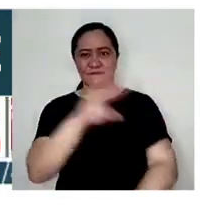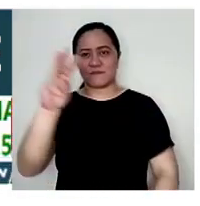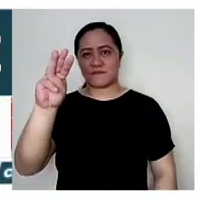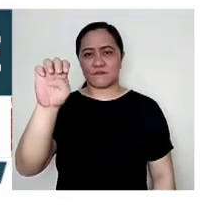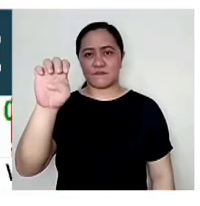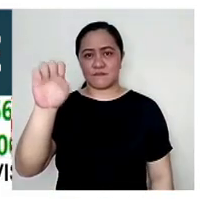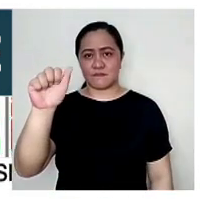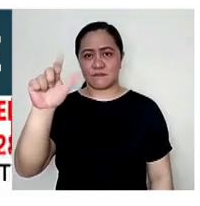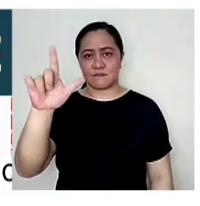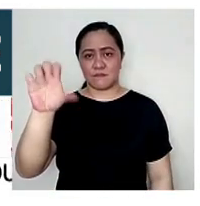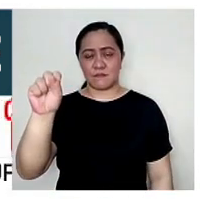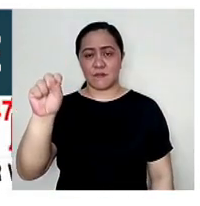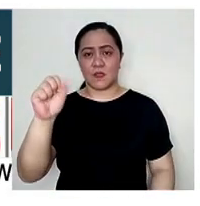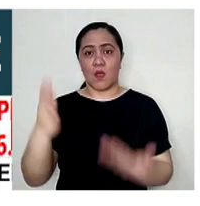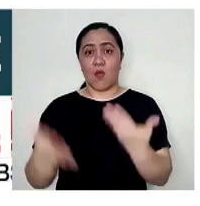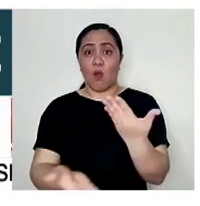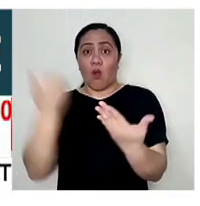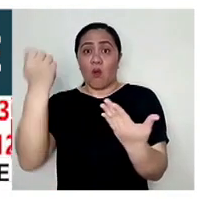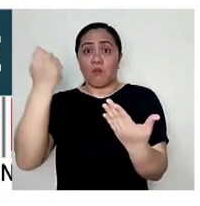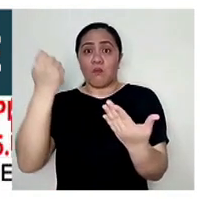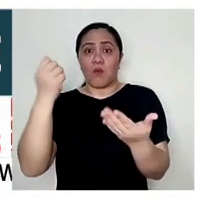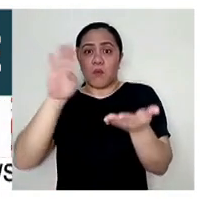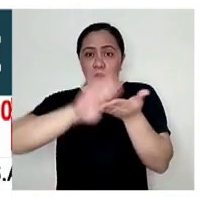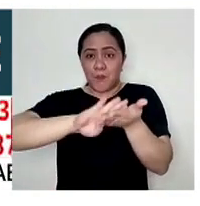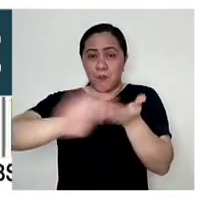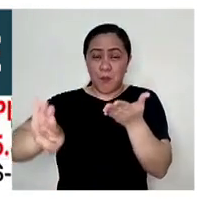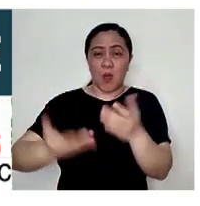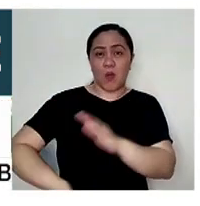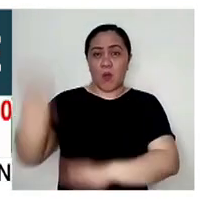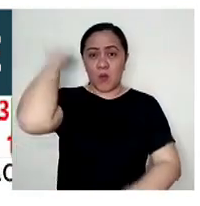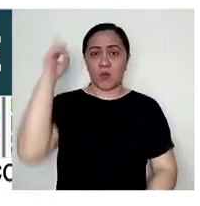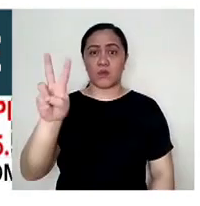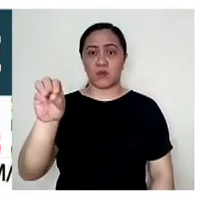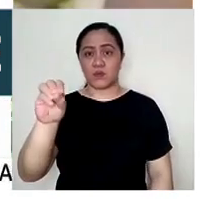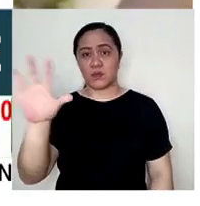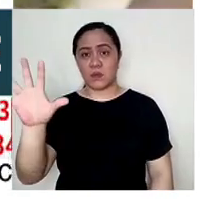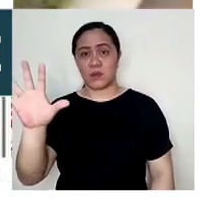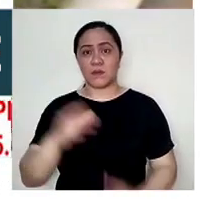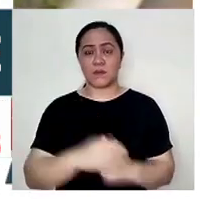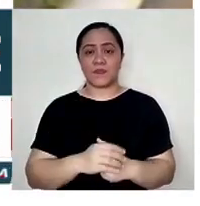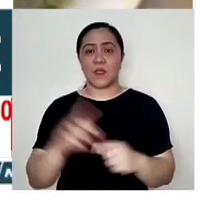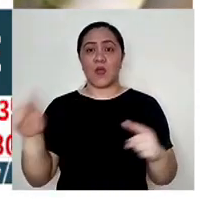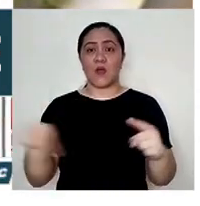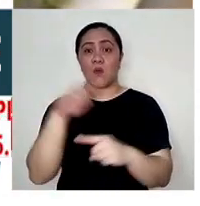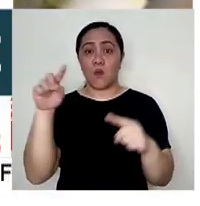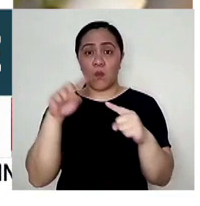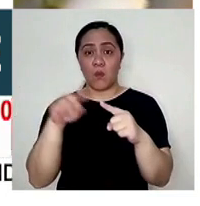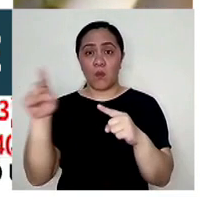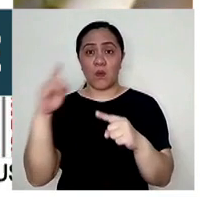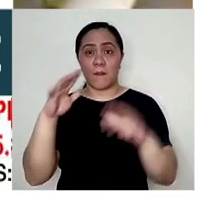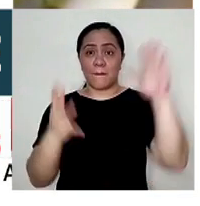we almost eliminated measles back then in 2005. When in fact we have been having 5,000 deaths